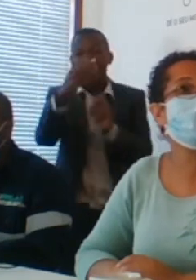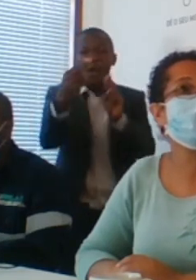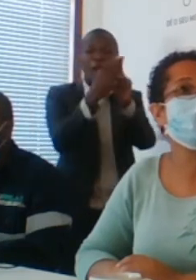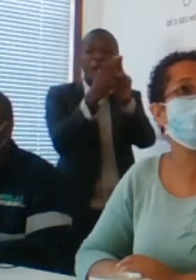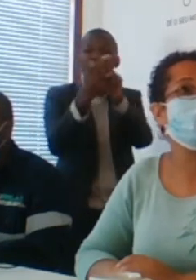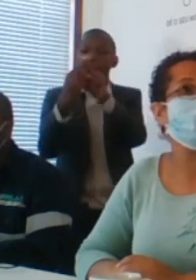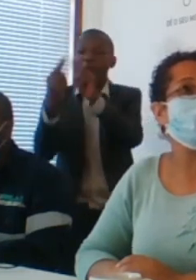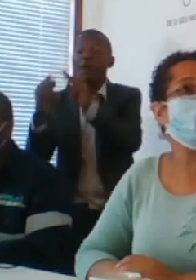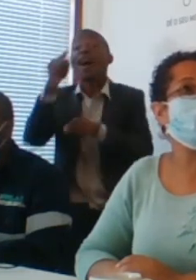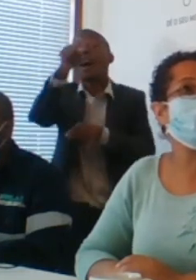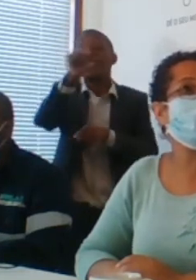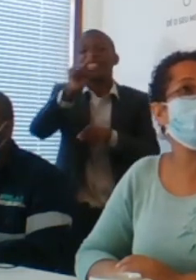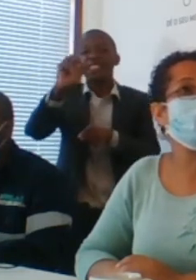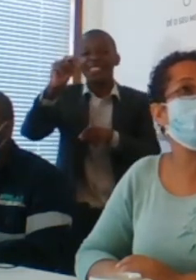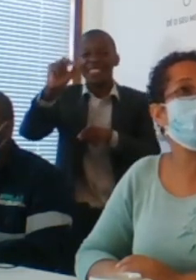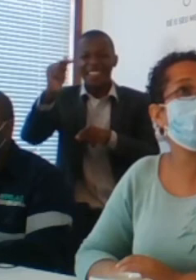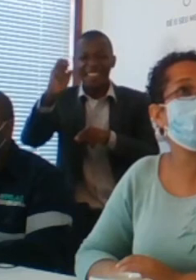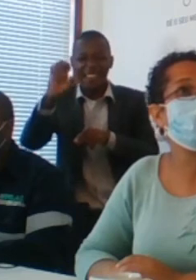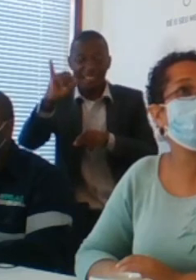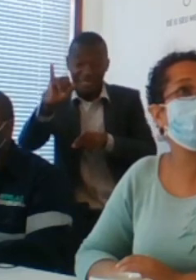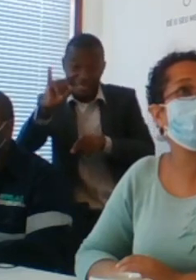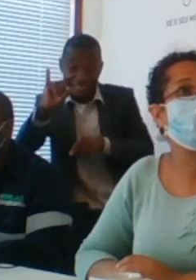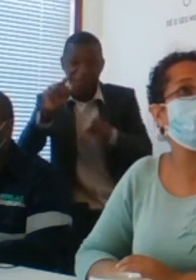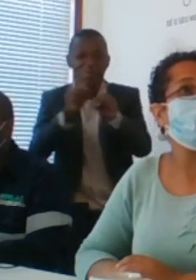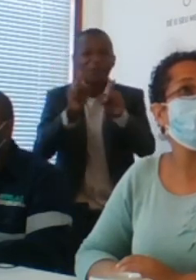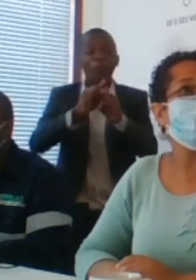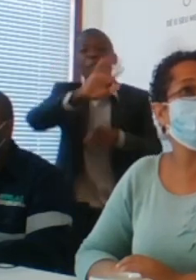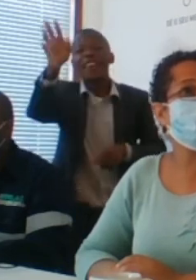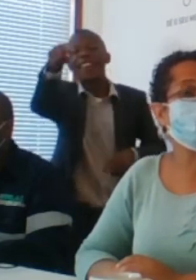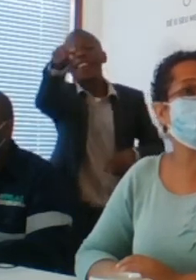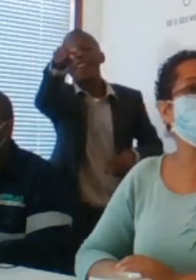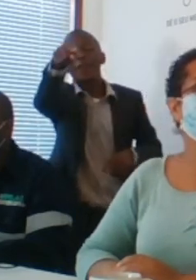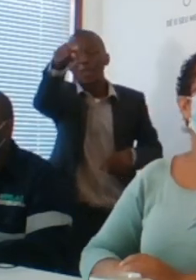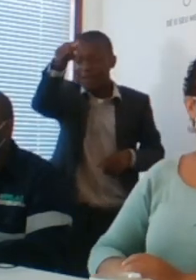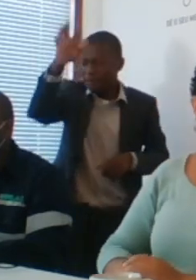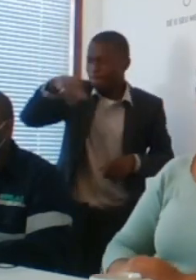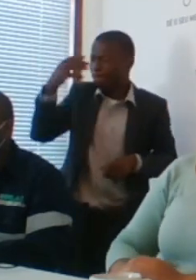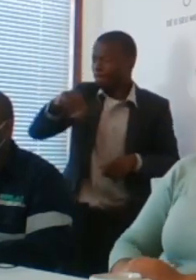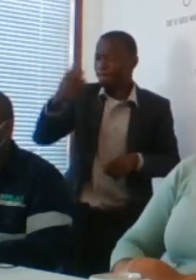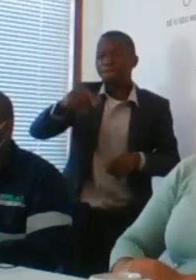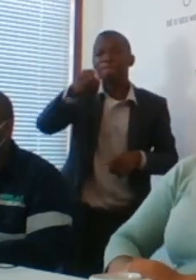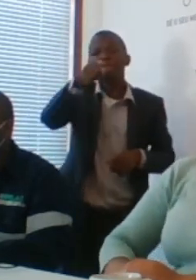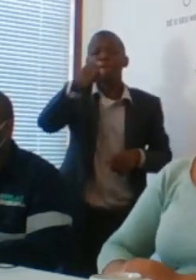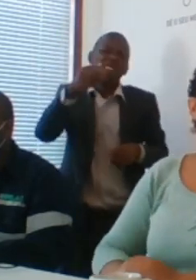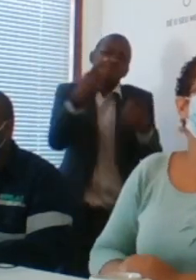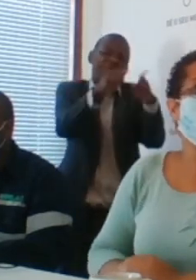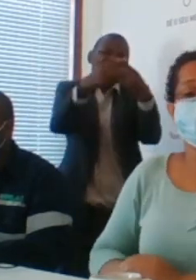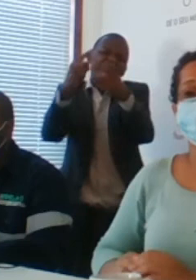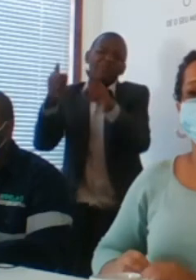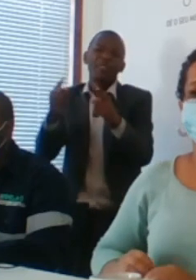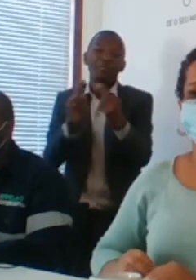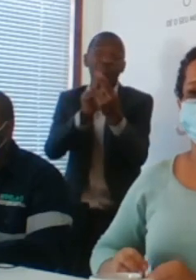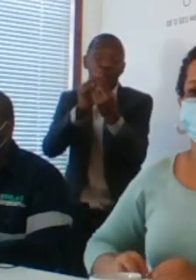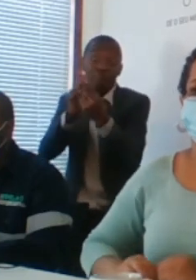to Zinat. Hello also, and that's it. It's the people that are here